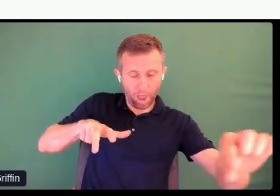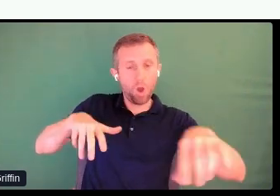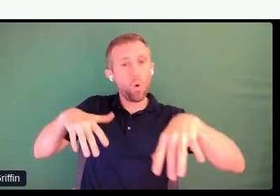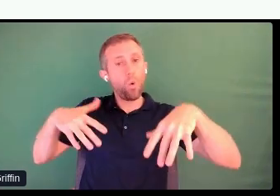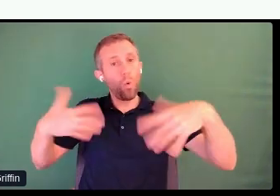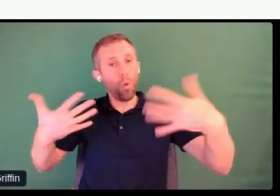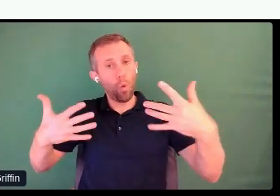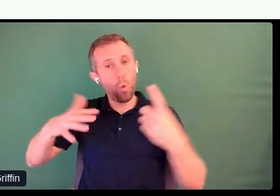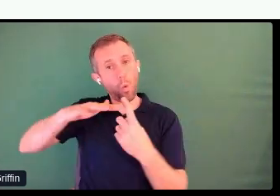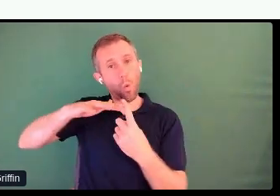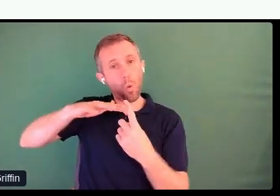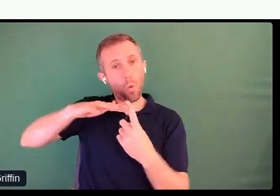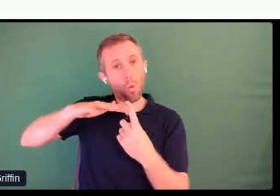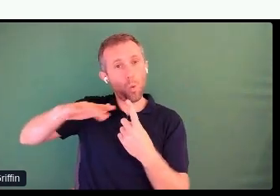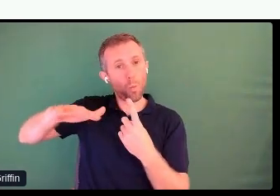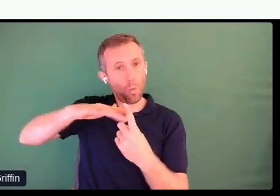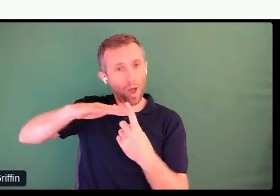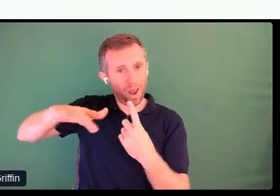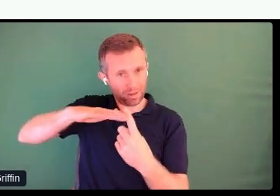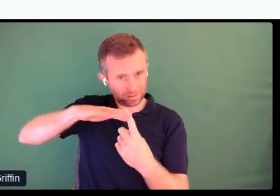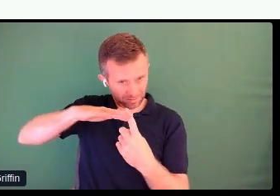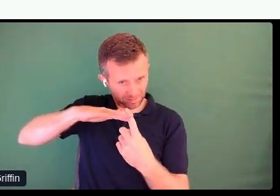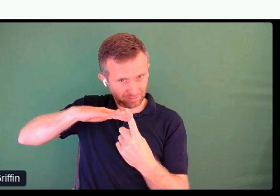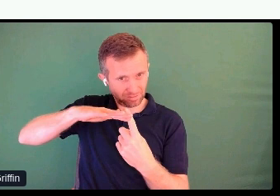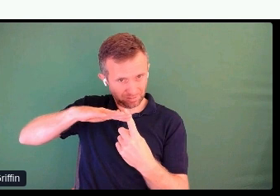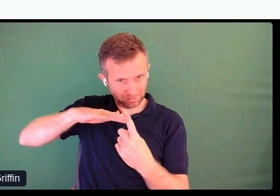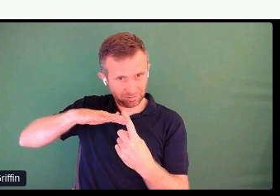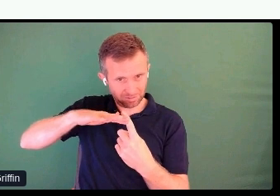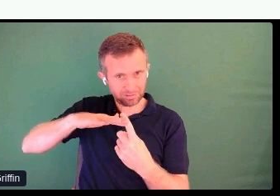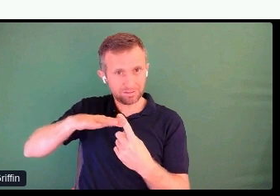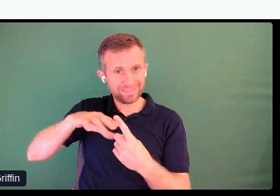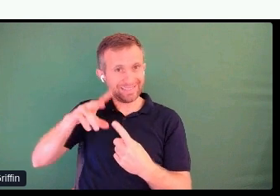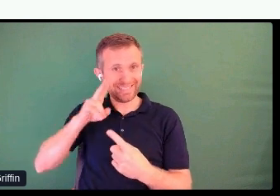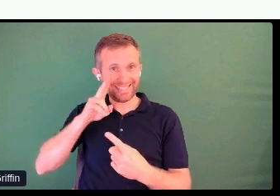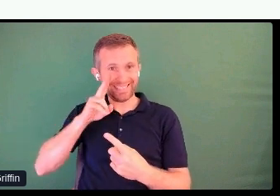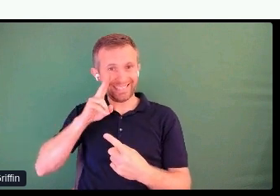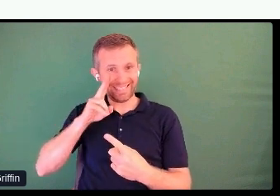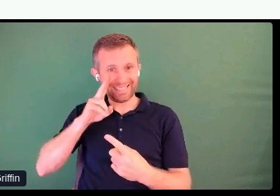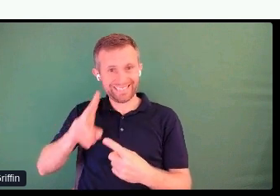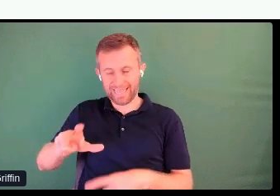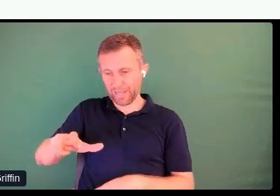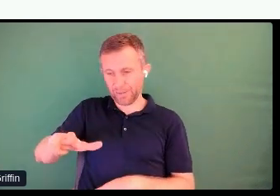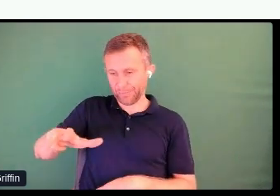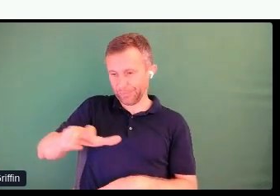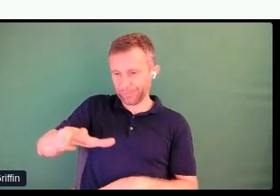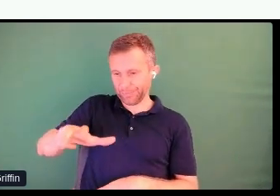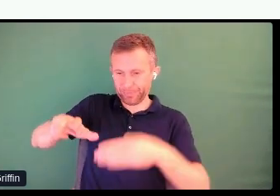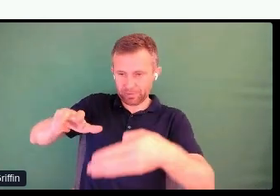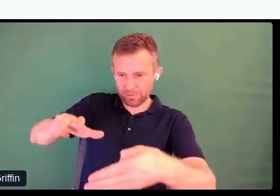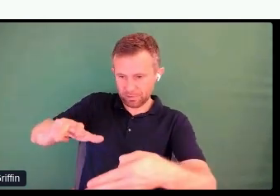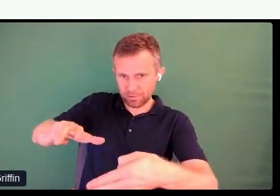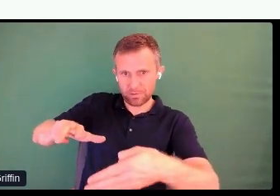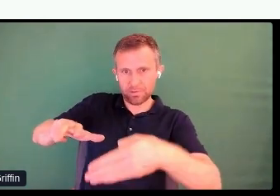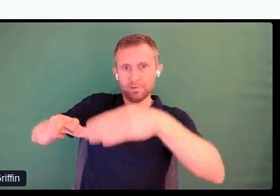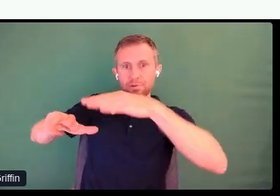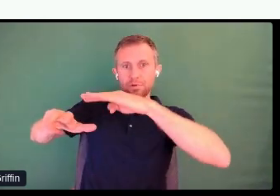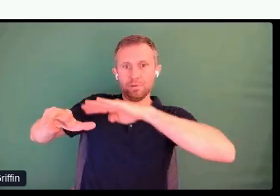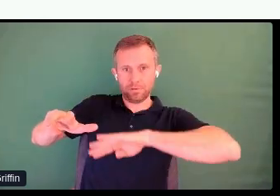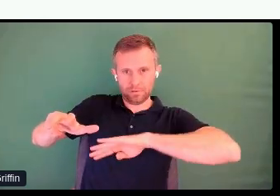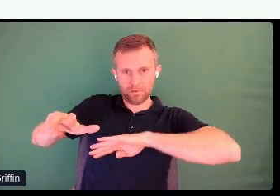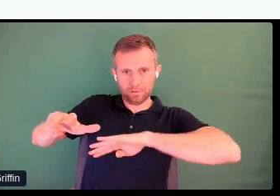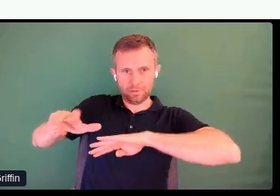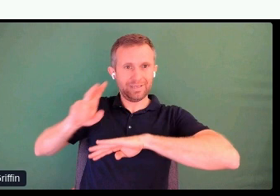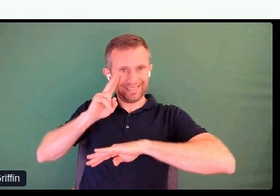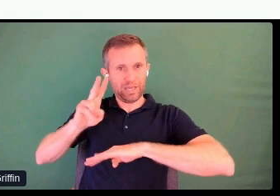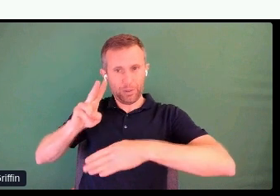to enable this for the mouse, we chamfered the edge of the core design with a subtle slope. And by doing so, the USB-C cable